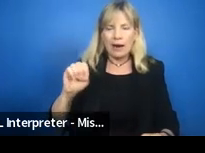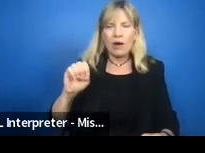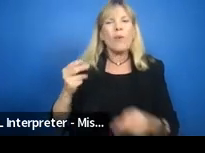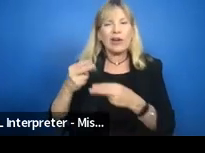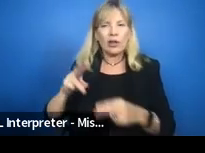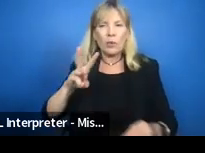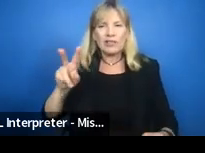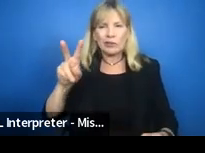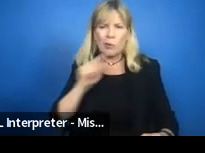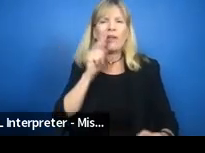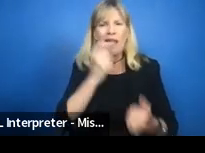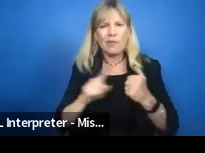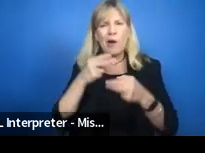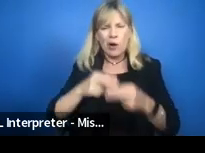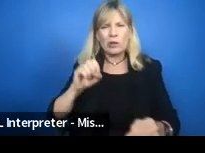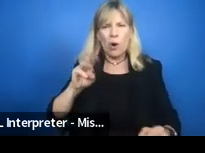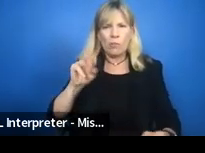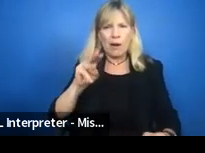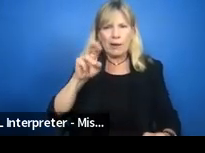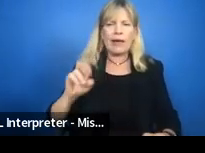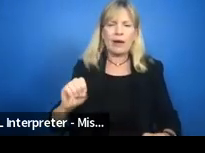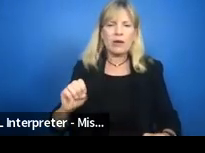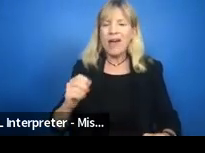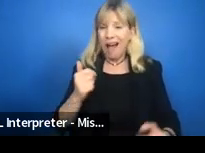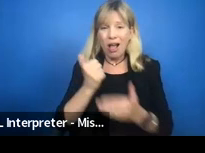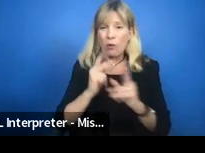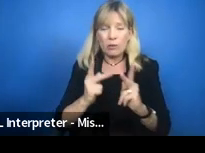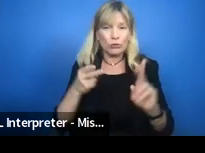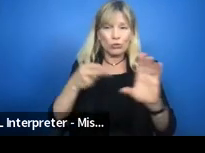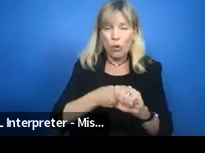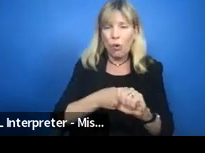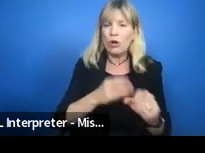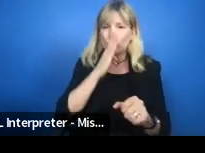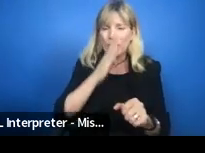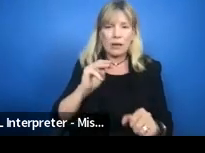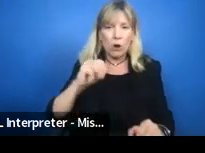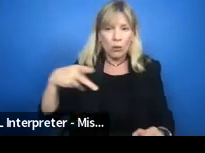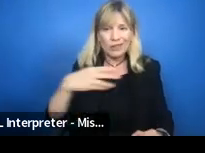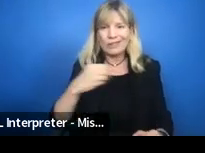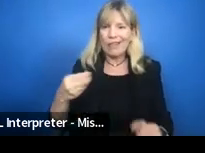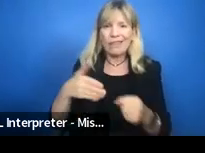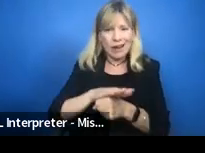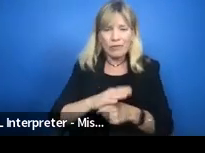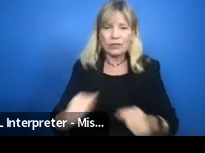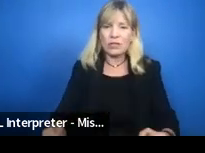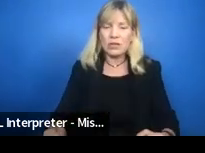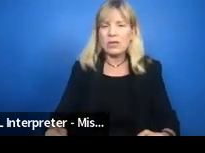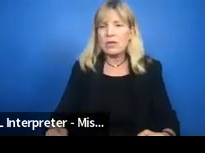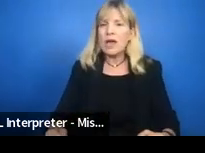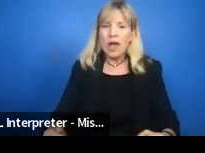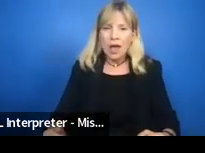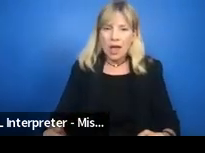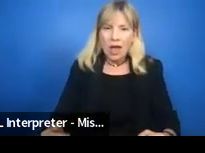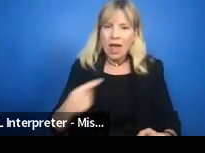And I helped people directly enroll in Marketplace and Medicaid coverage. So, and I was ironically a